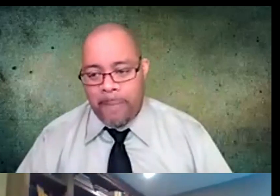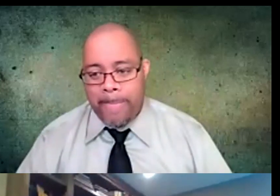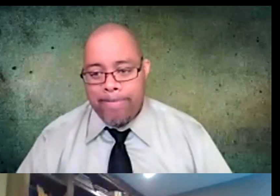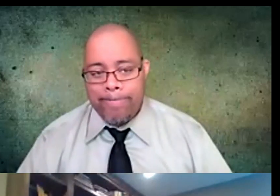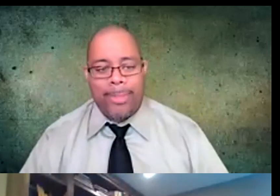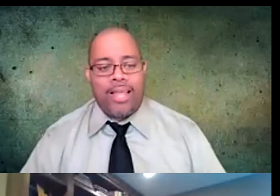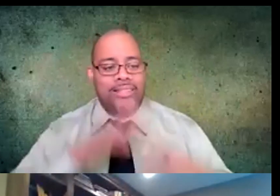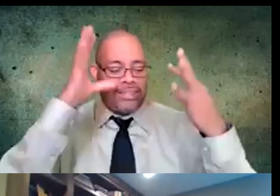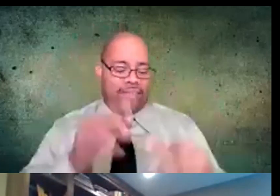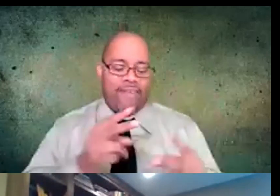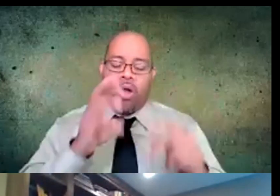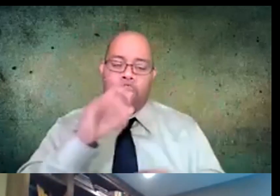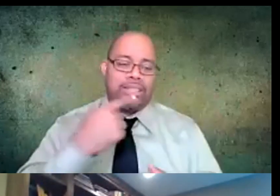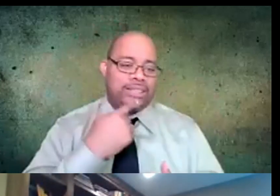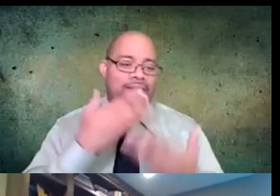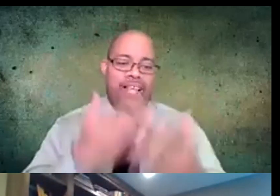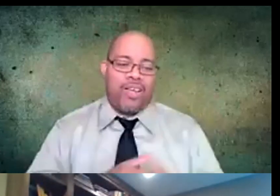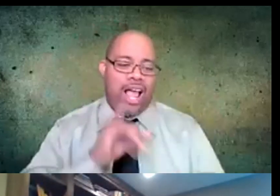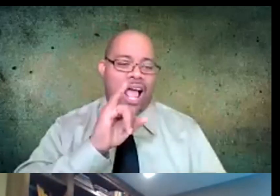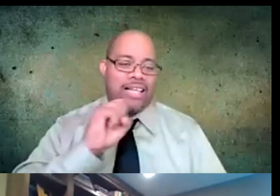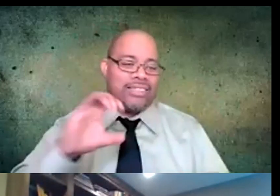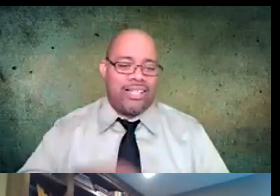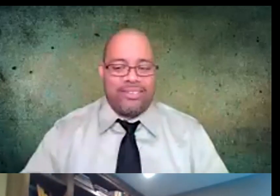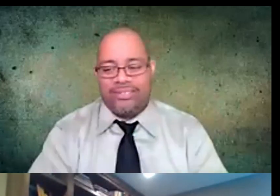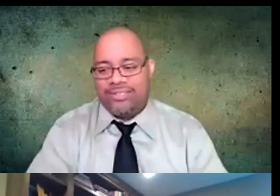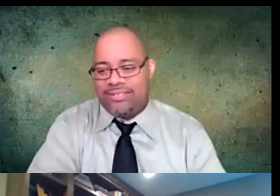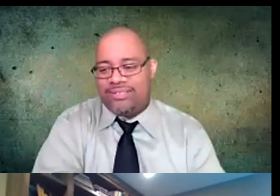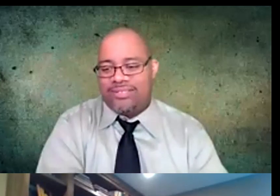Absolutely. Very well said. Thank you, Isaac.